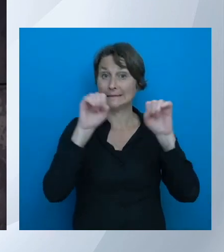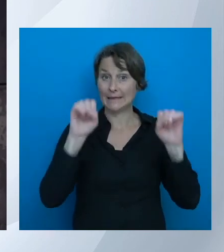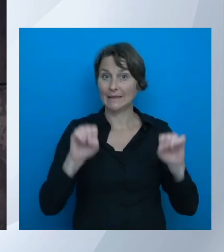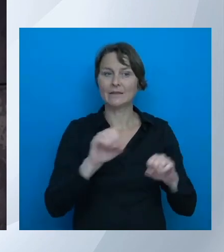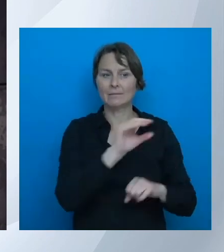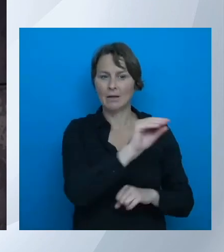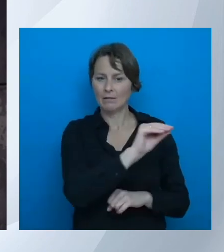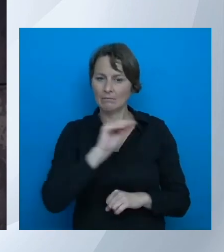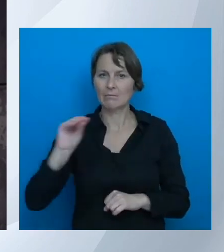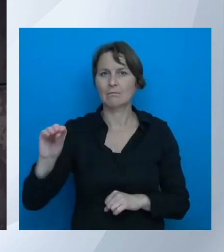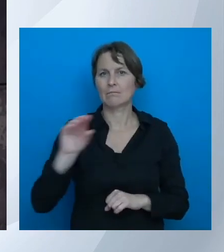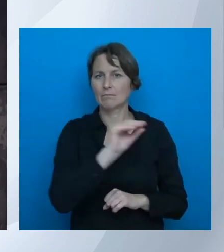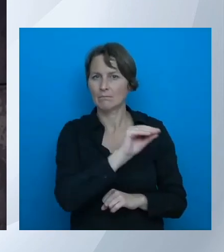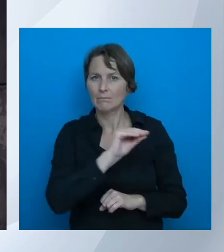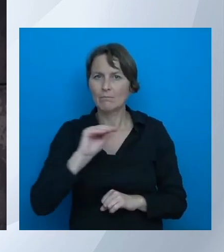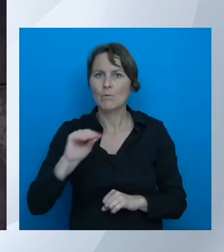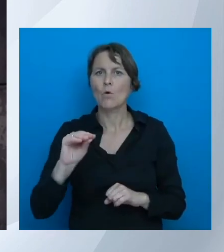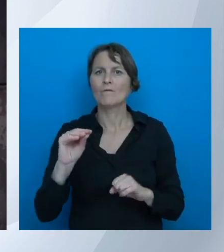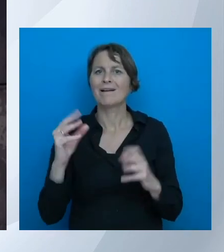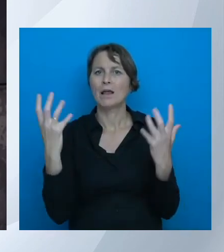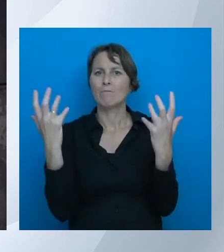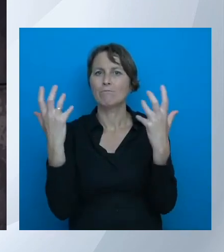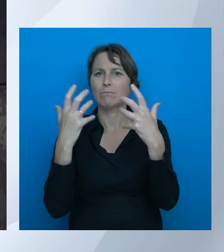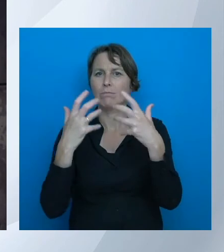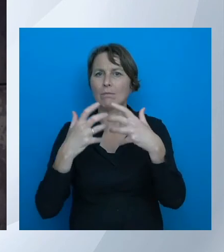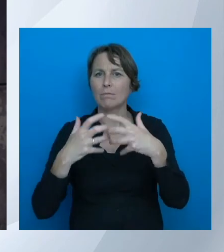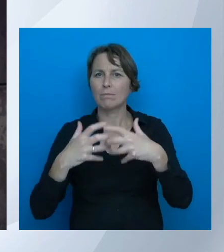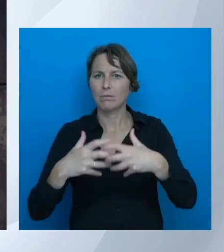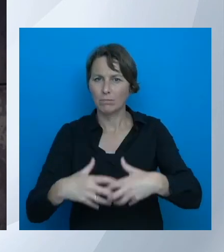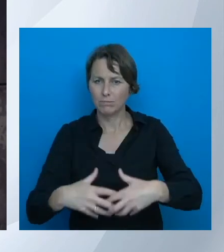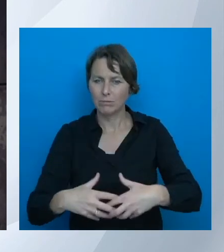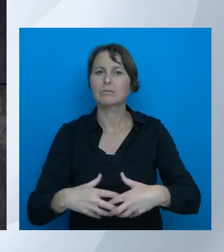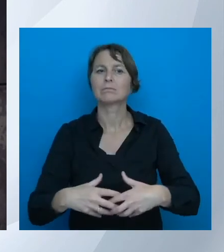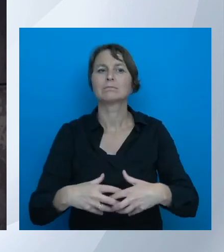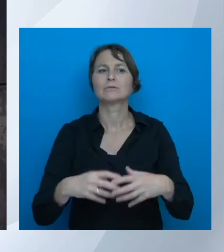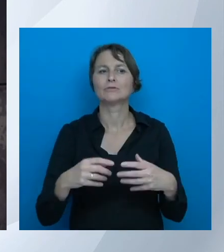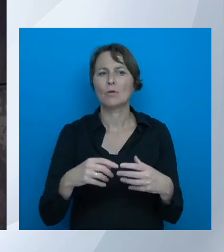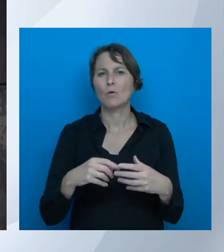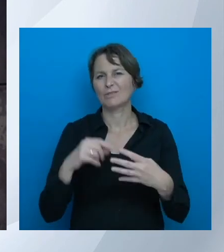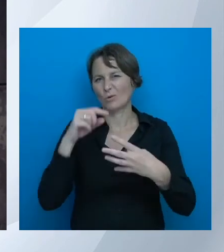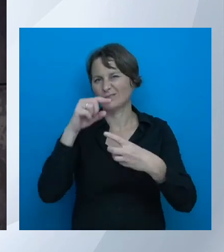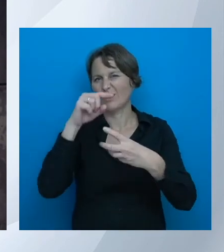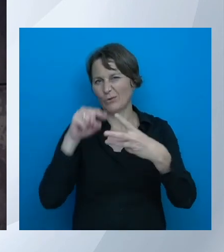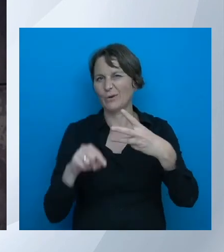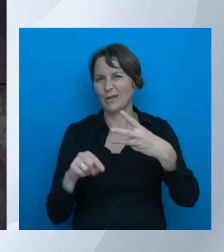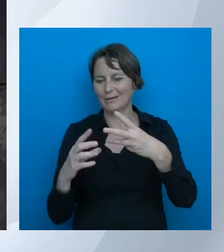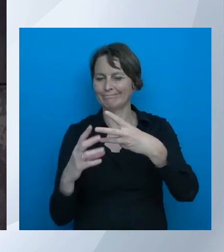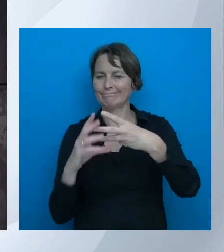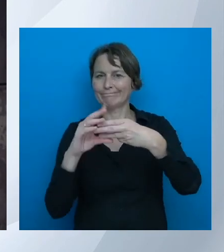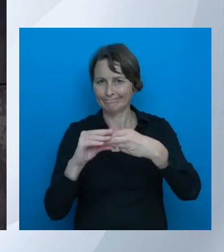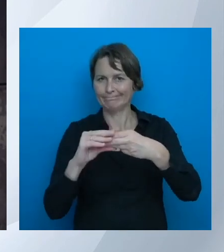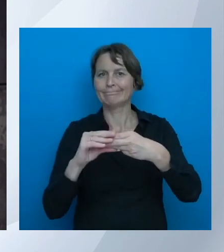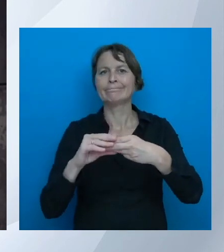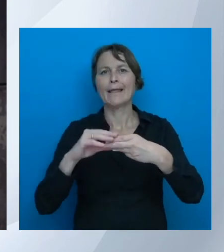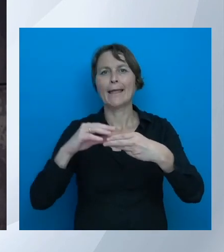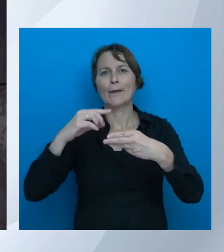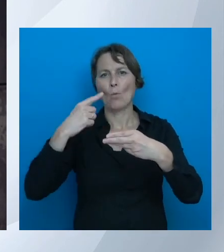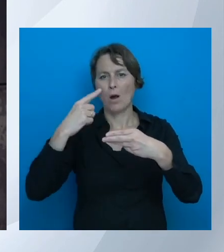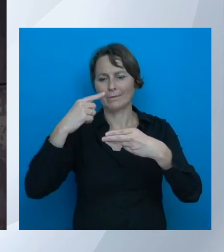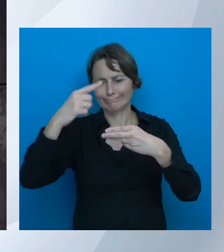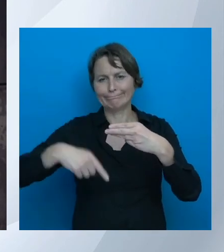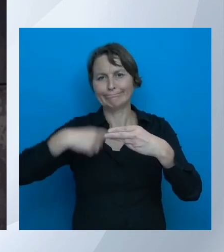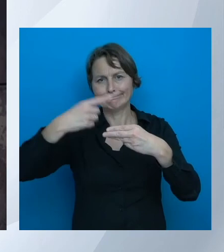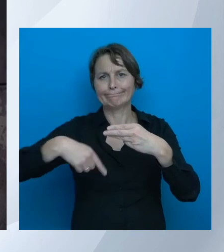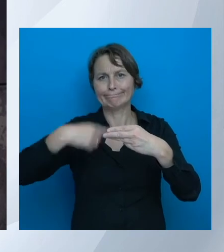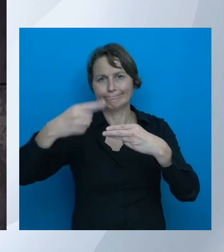Yeah. And those three are working together to be one engine. Yeah, exactly. Yeah. Because now you're running